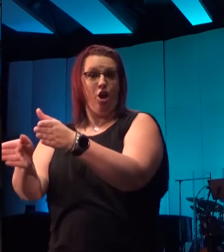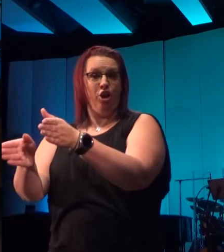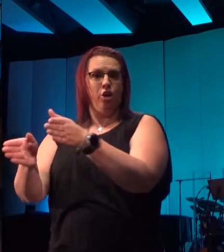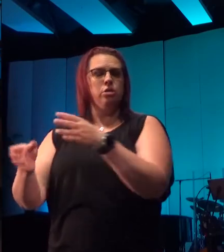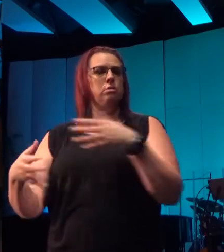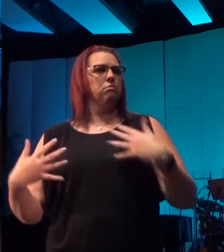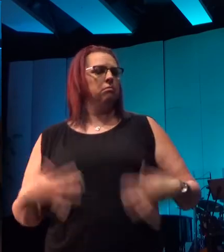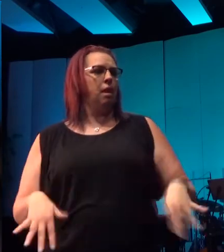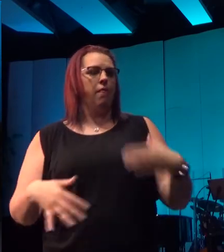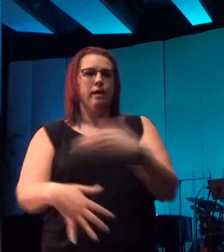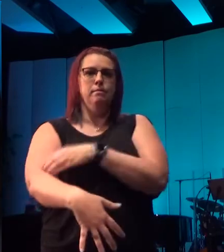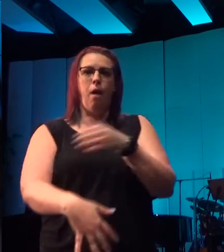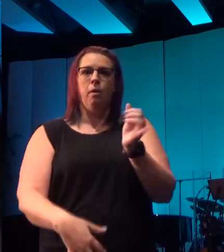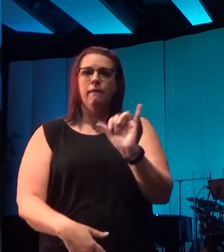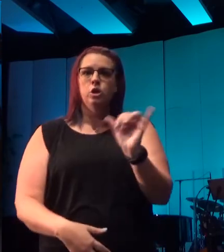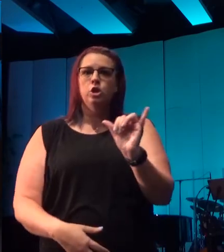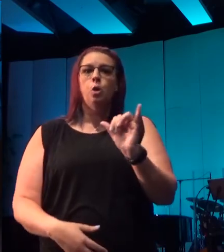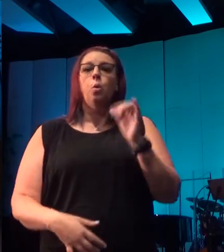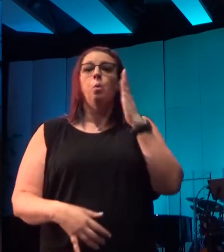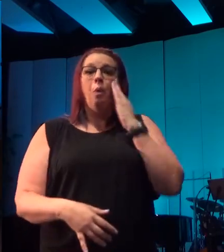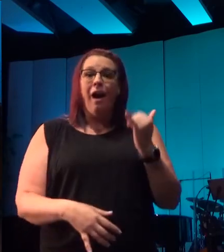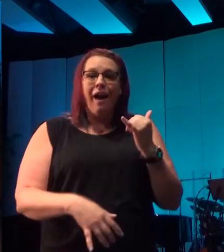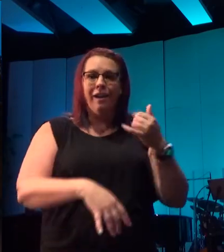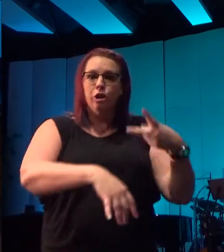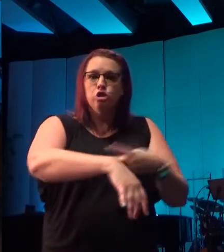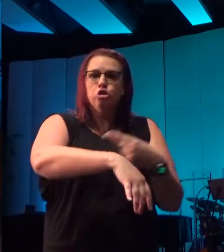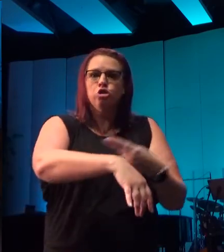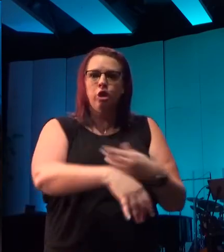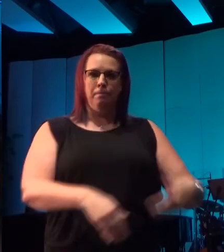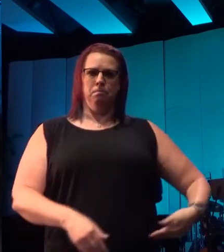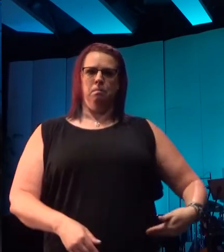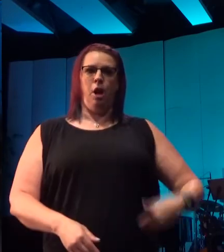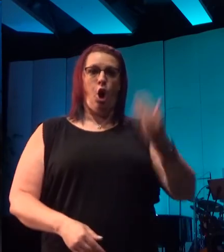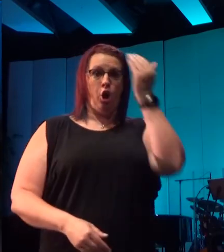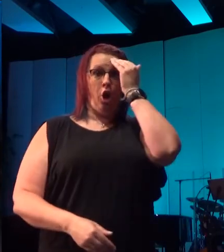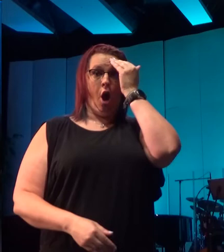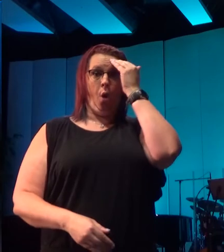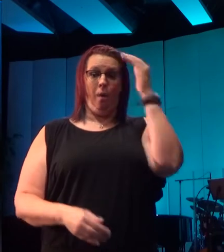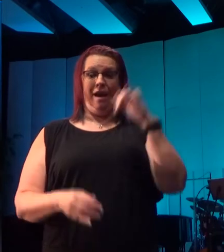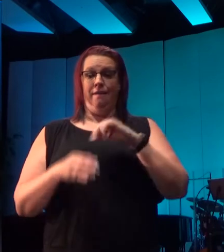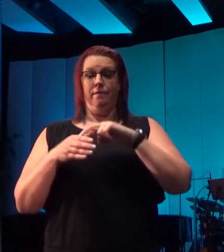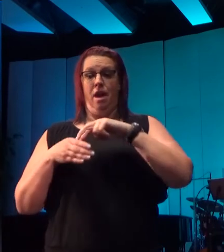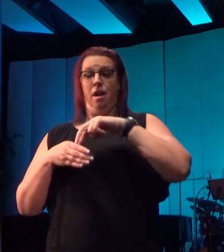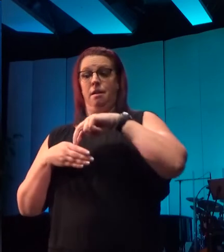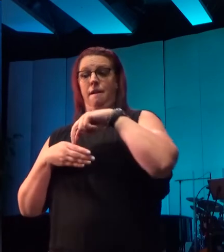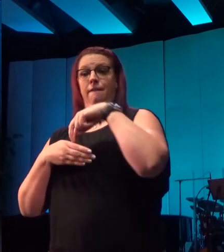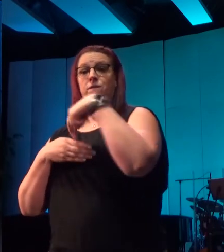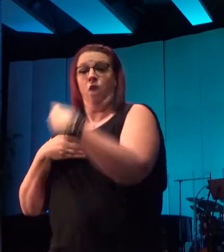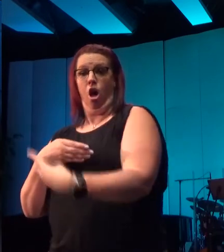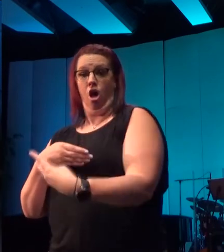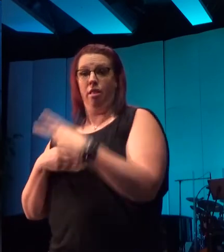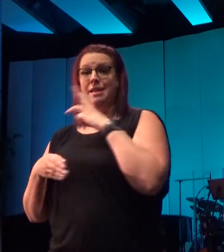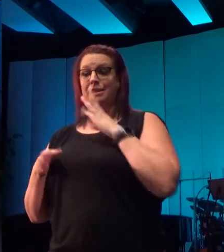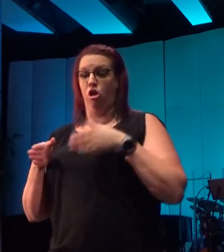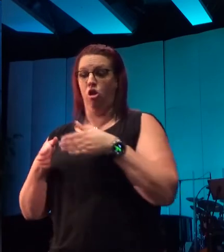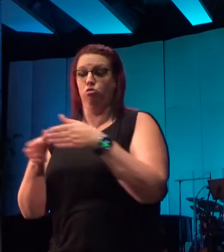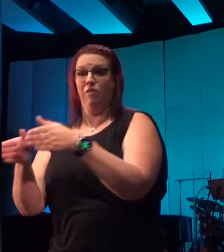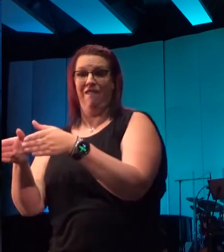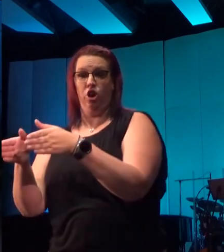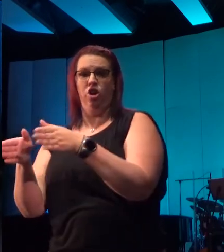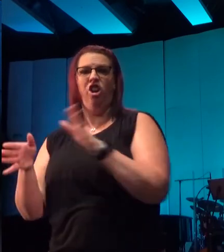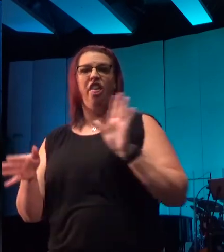because sheep instinctively know that if they fall into swift flowing waters, the weight of their